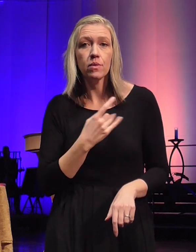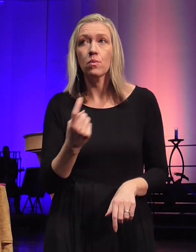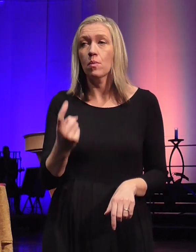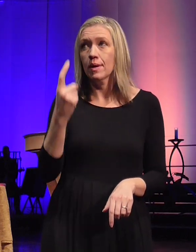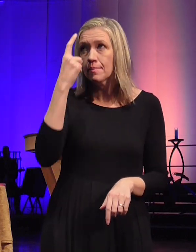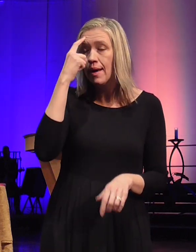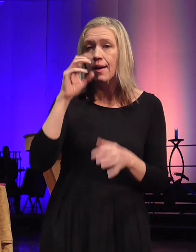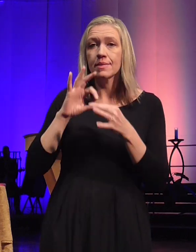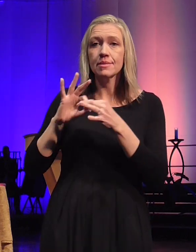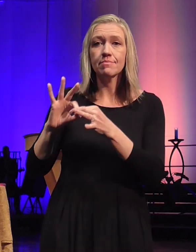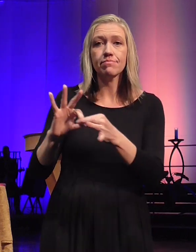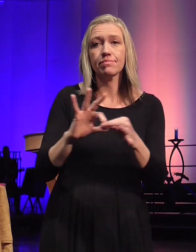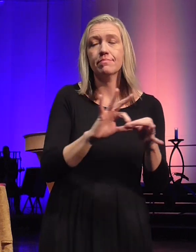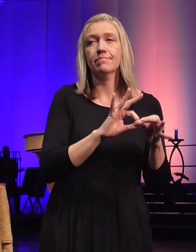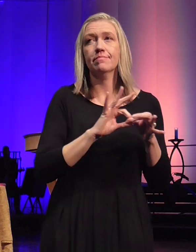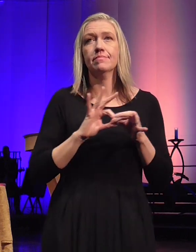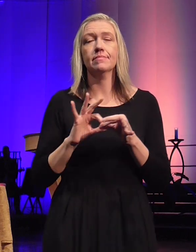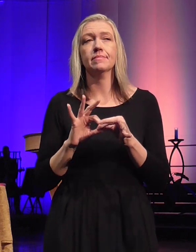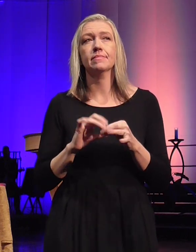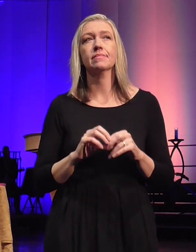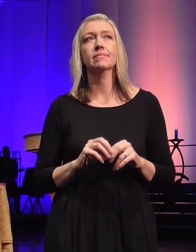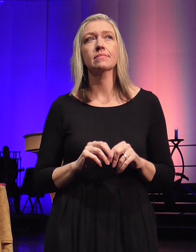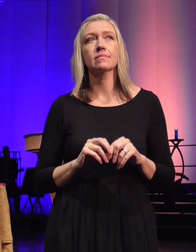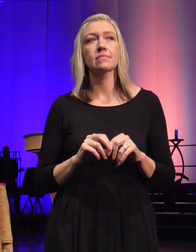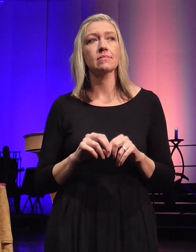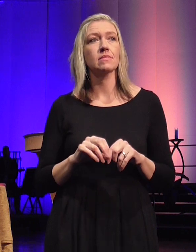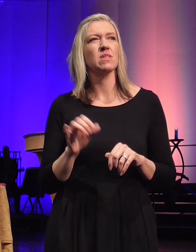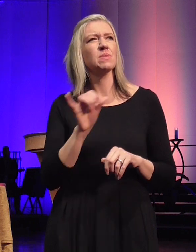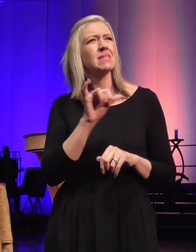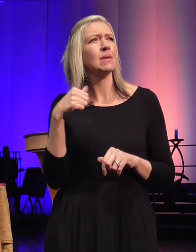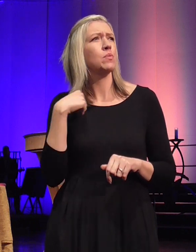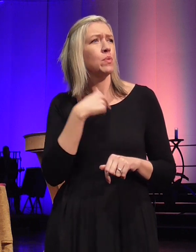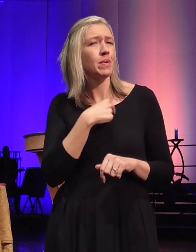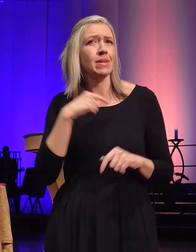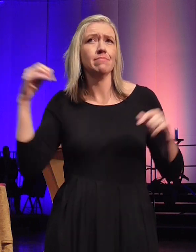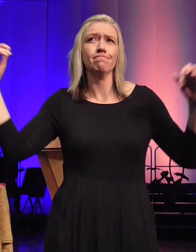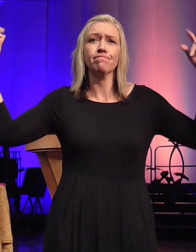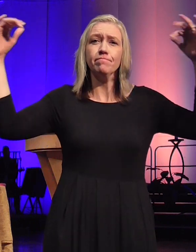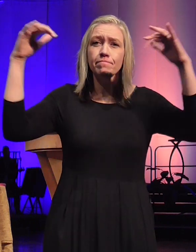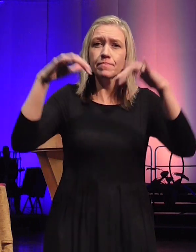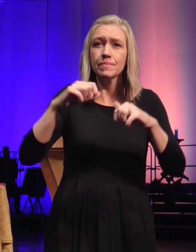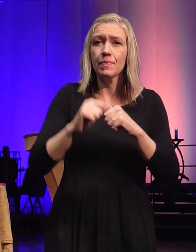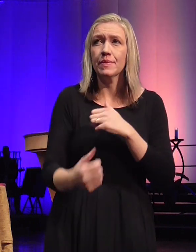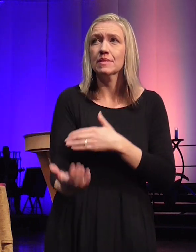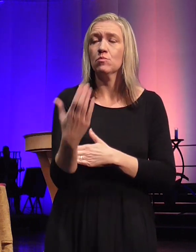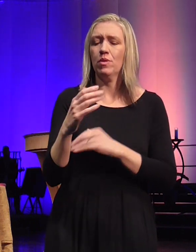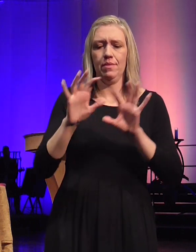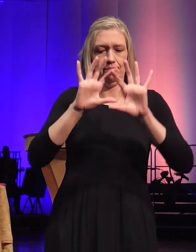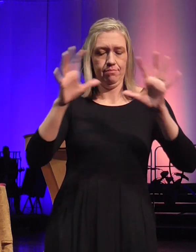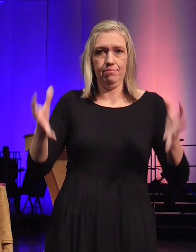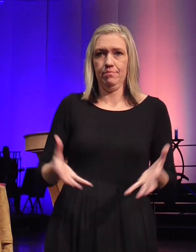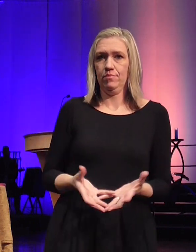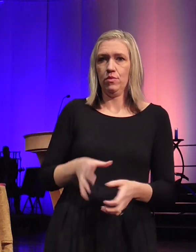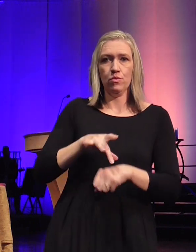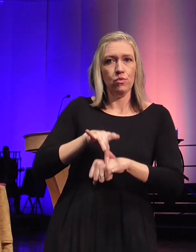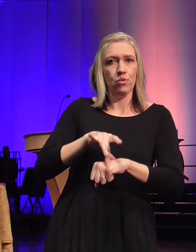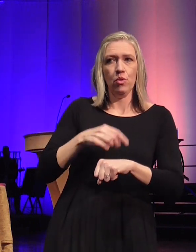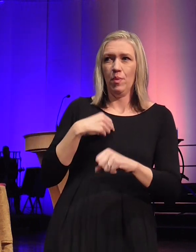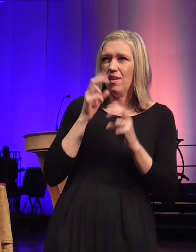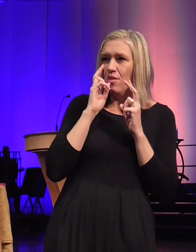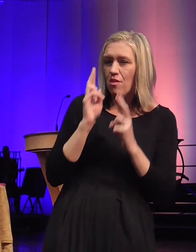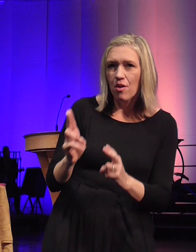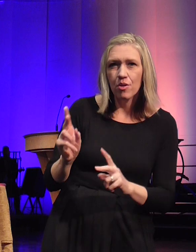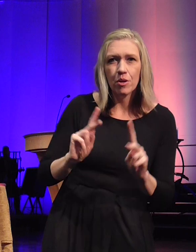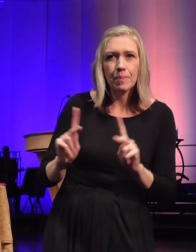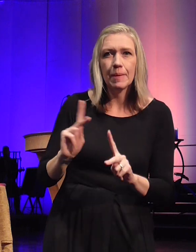mind. And so just as we have gathered here this morning all over this planet, we just honor those who have gathered, whether